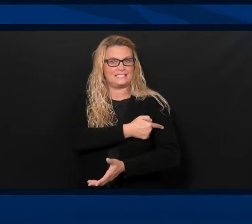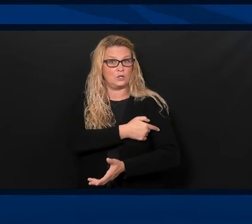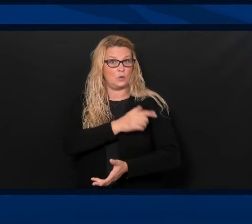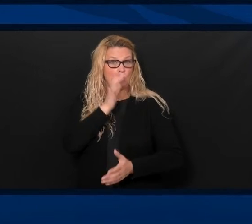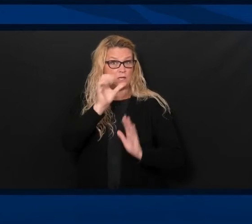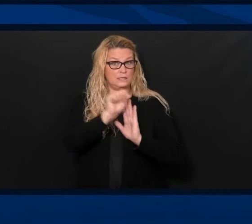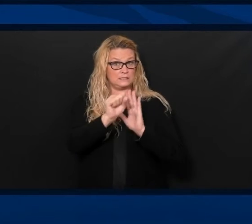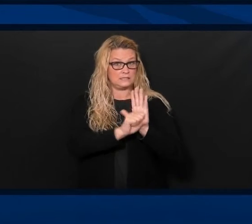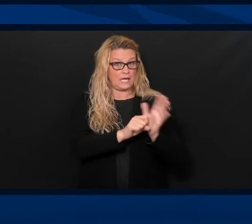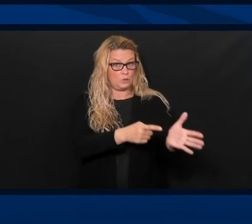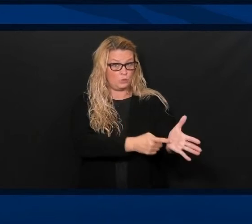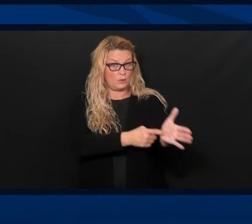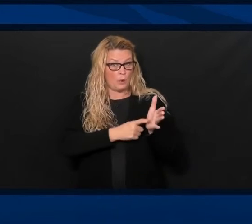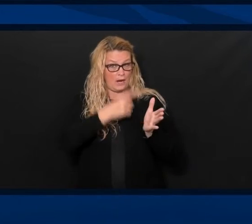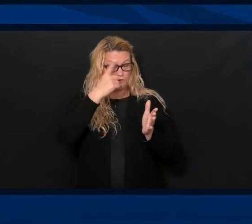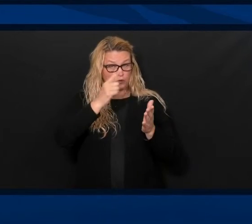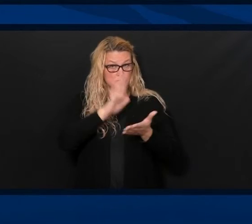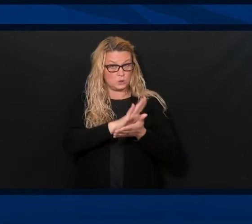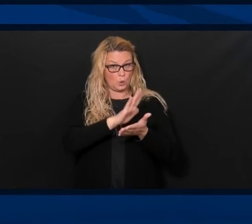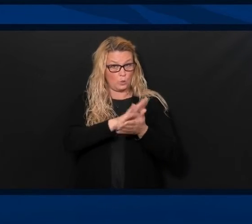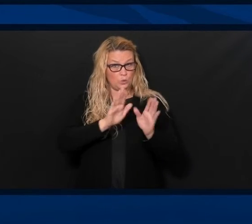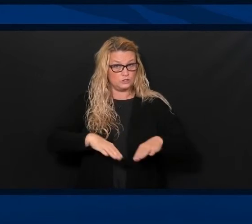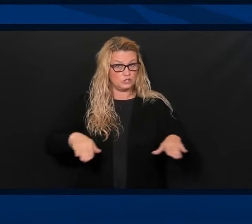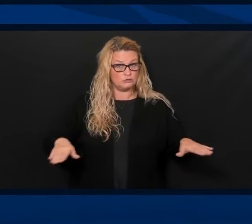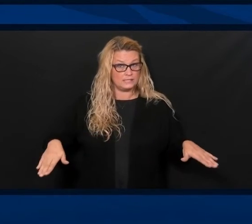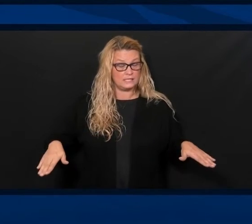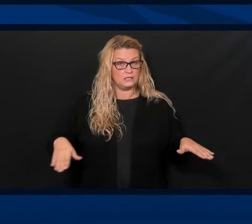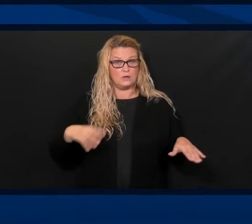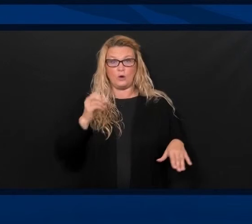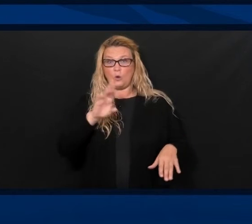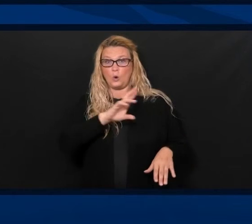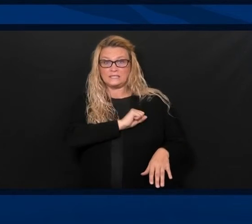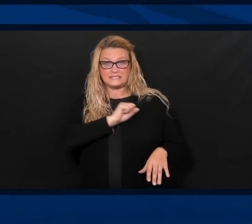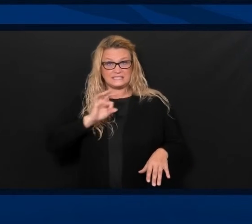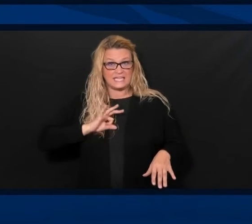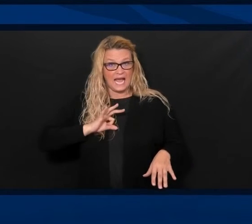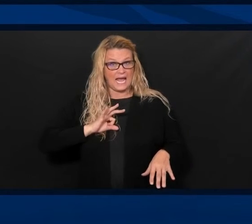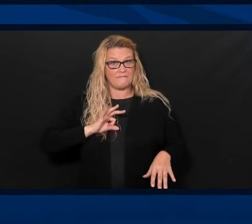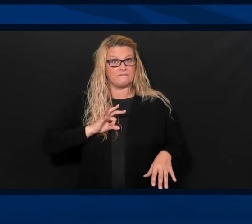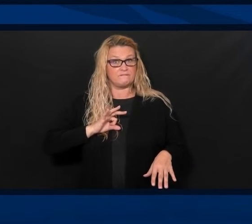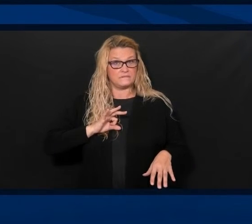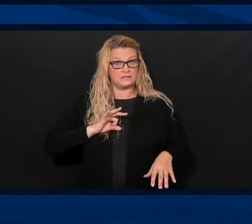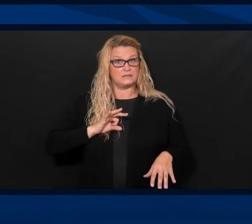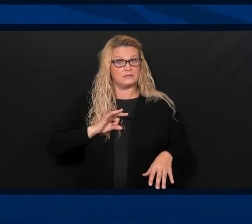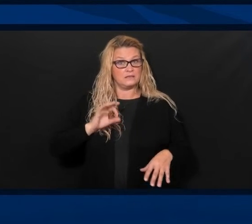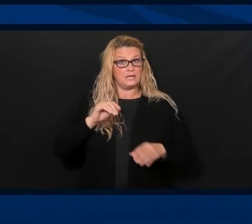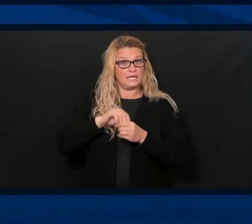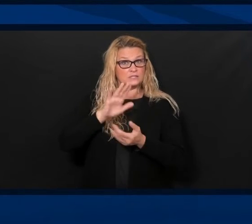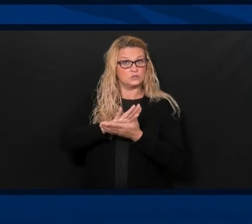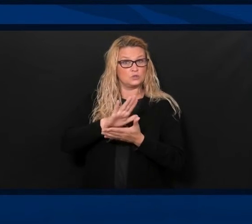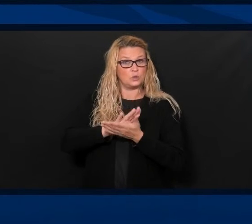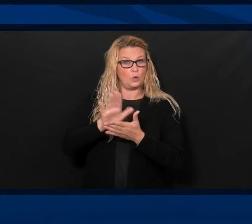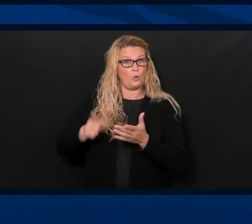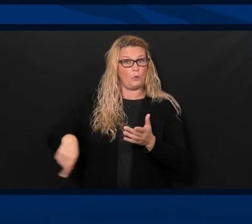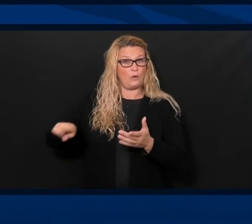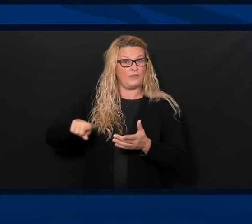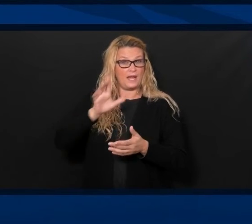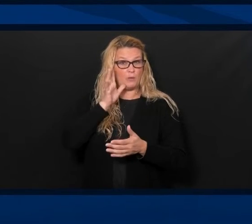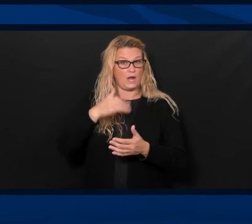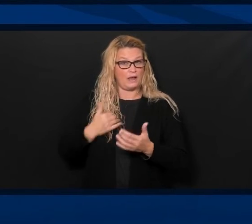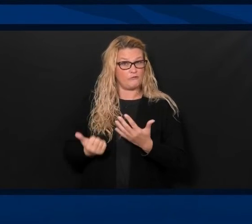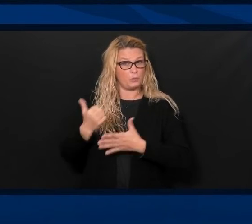COVID-19 vaccination for all school children and or staff and faculty in the schools? And if so, will they have priority in receiving any